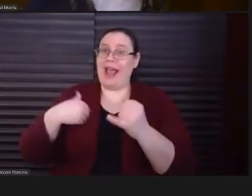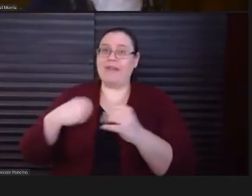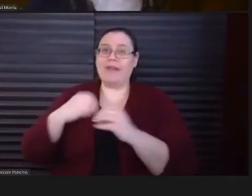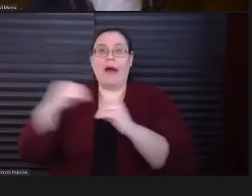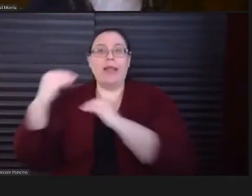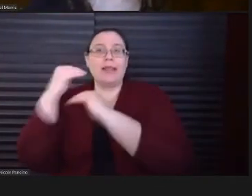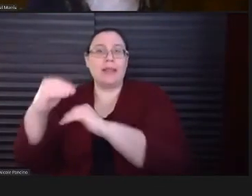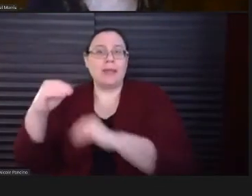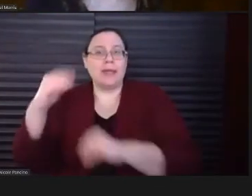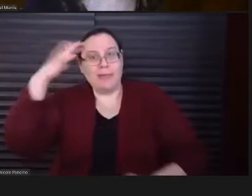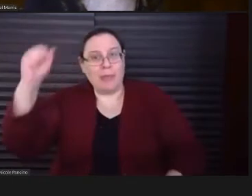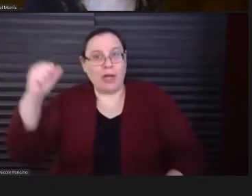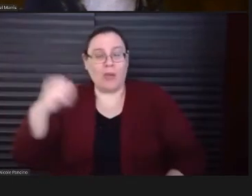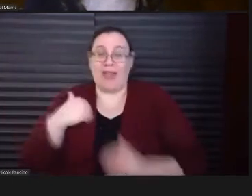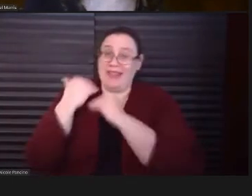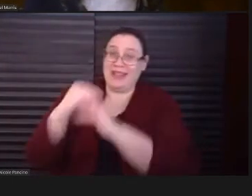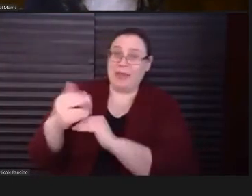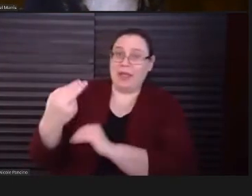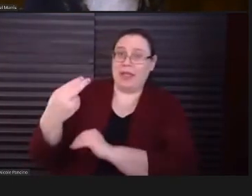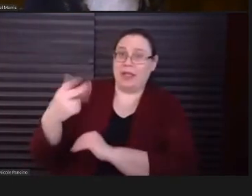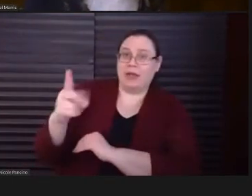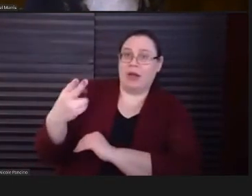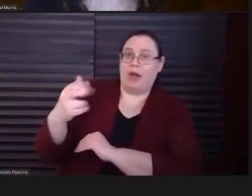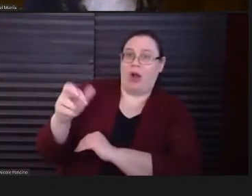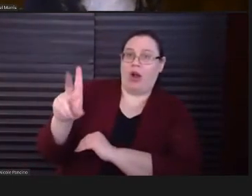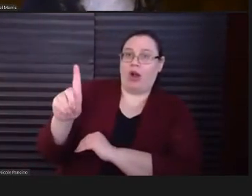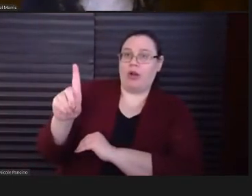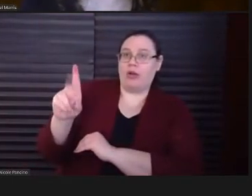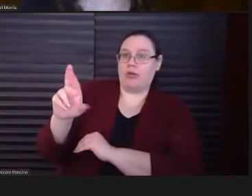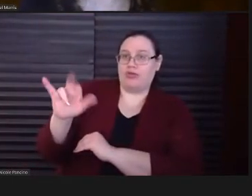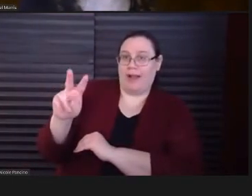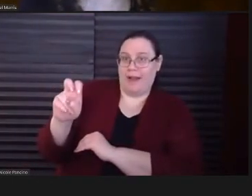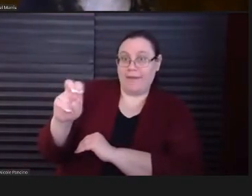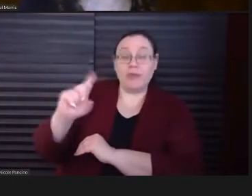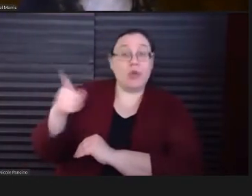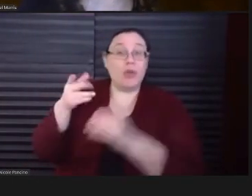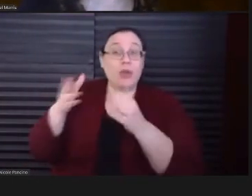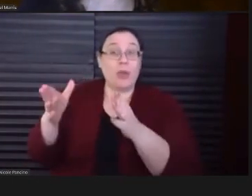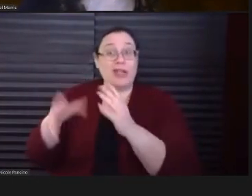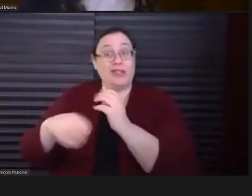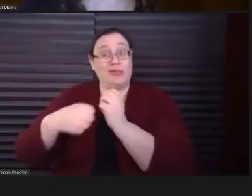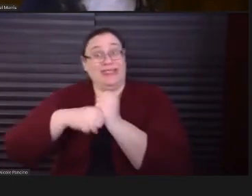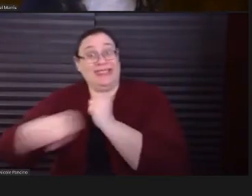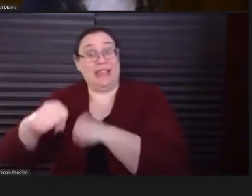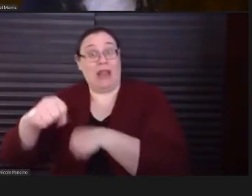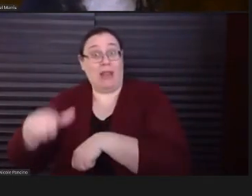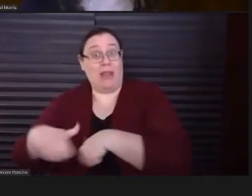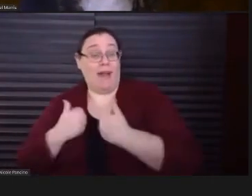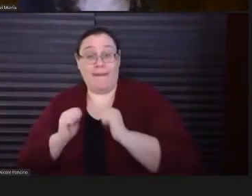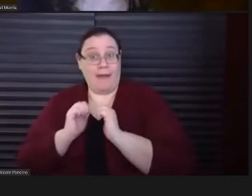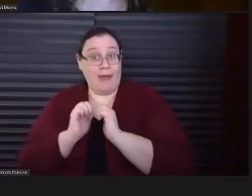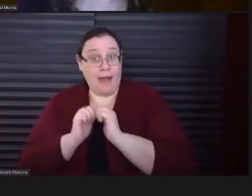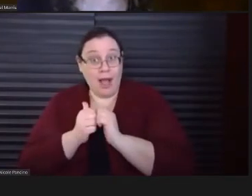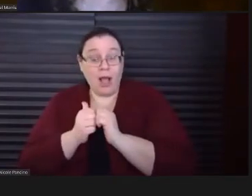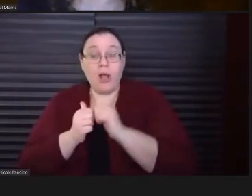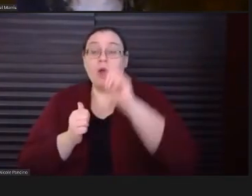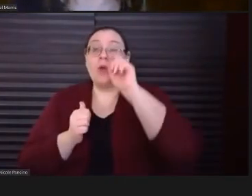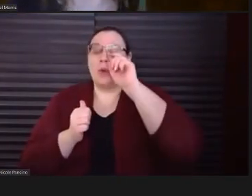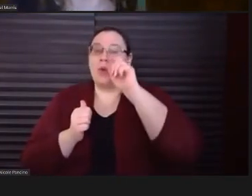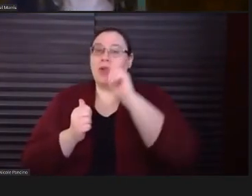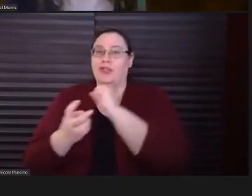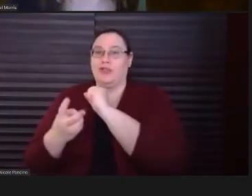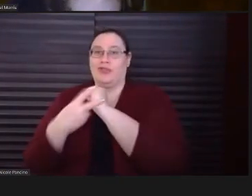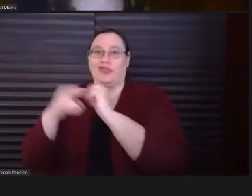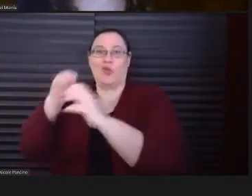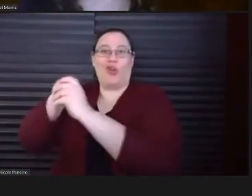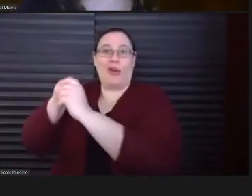hard drive, and therefore the only way to actually extend life is going to be to store your memories